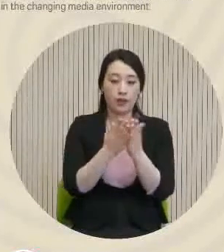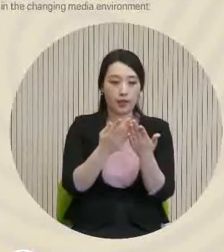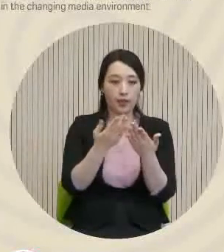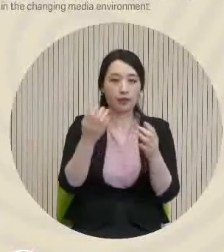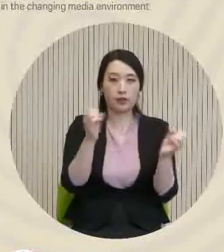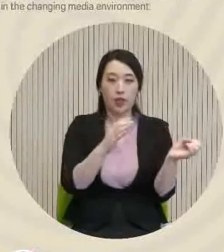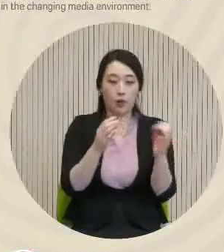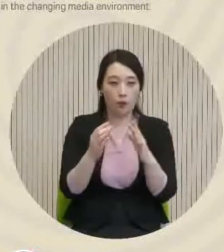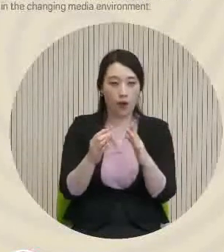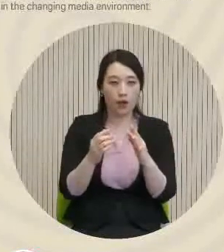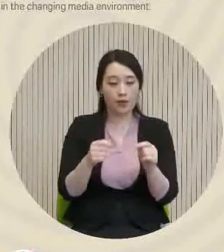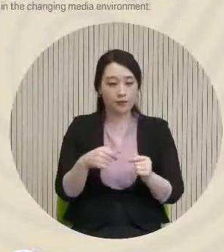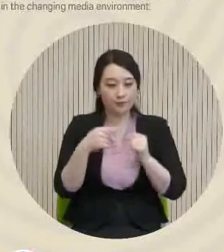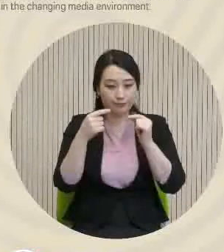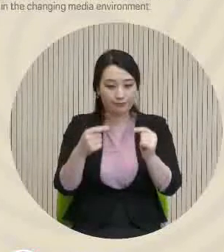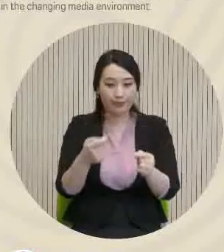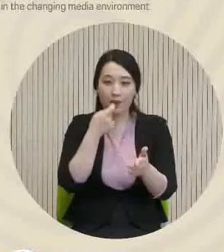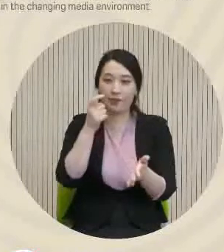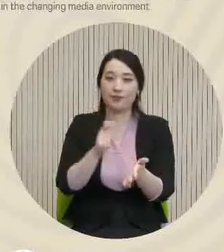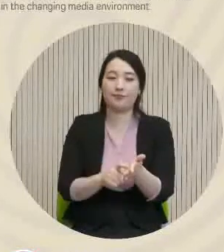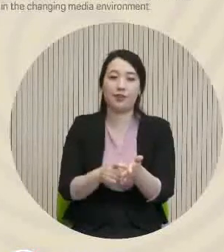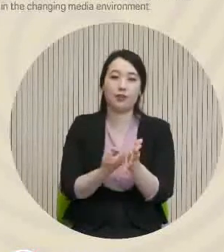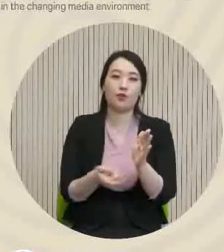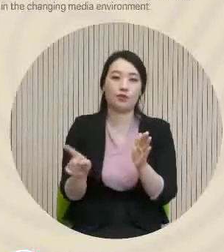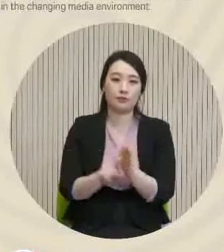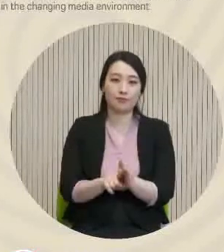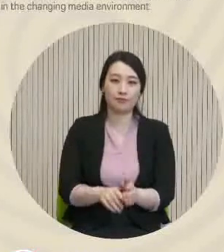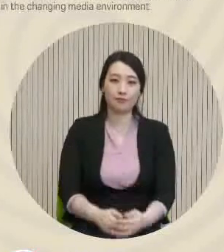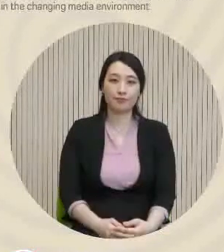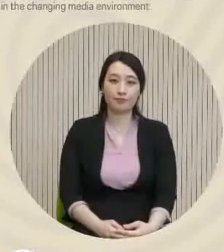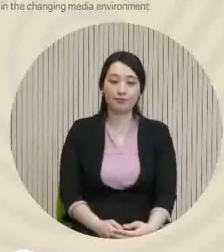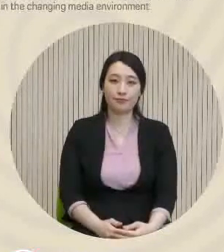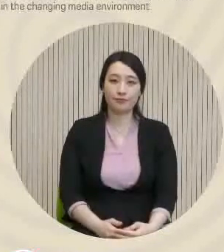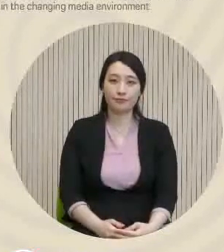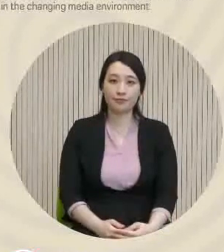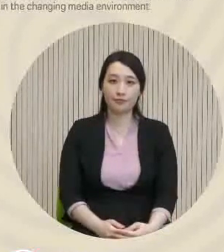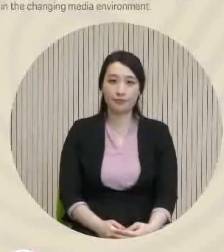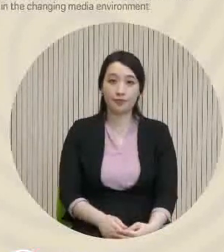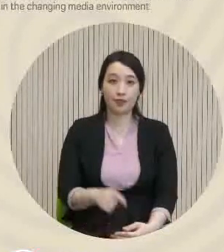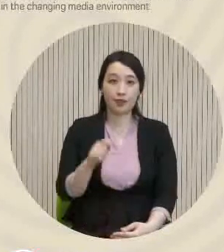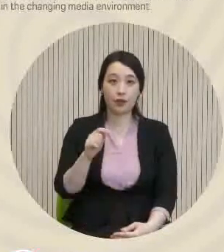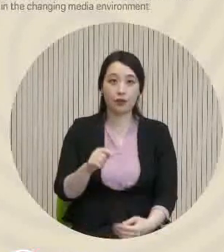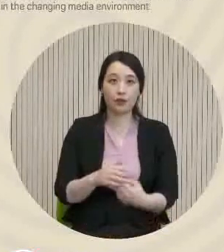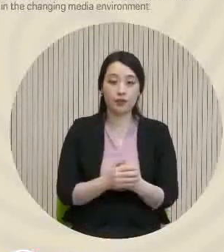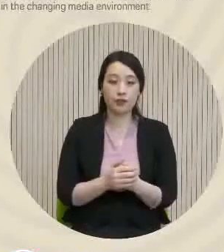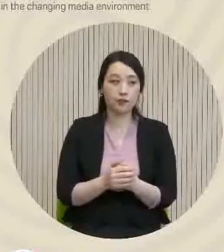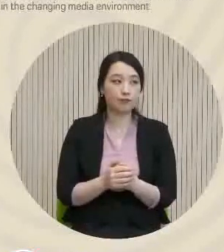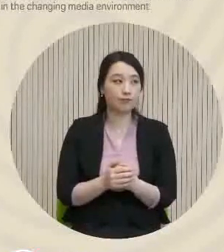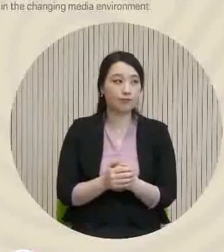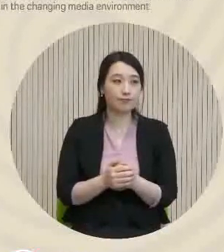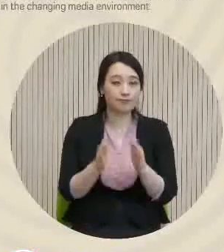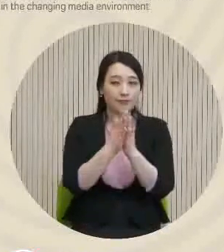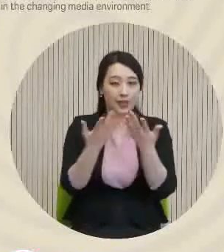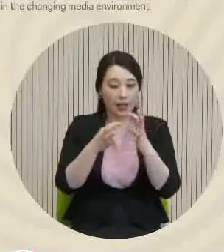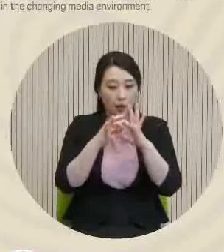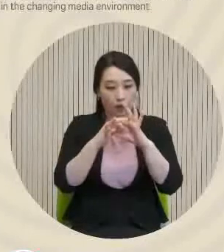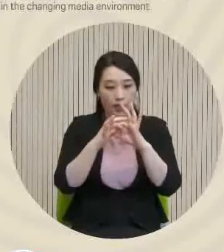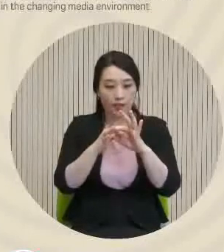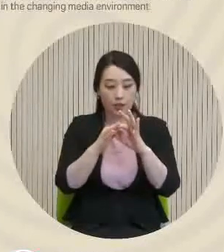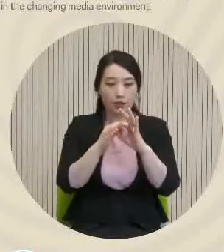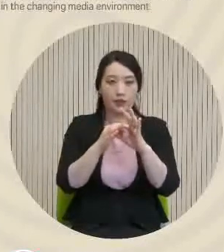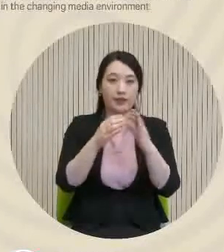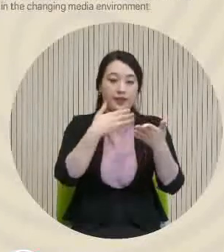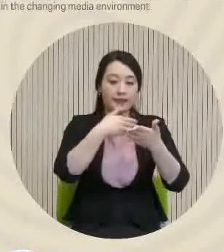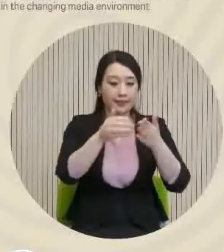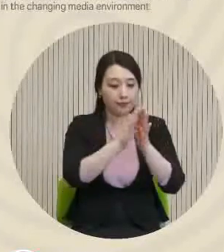And also they can participate in the communications and conversations with other people.